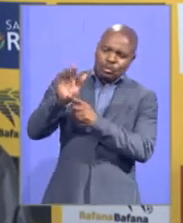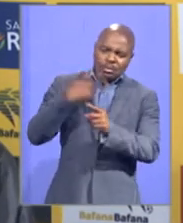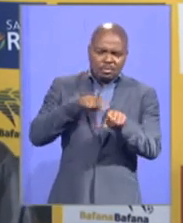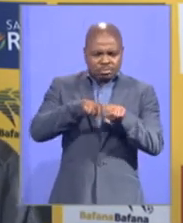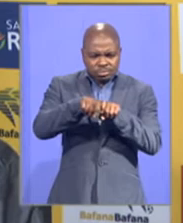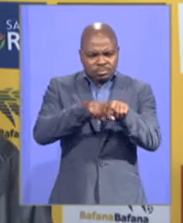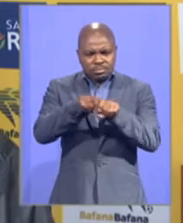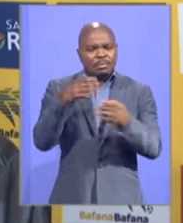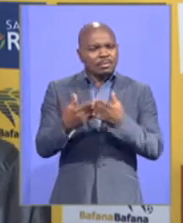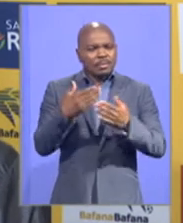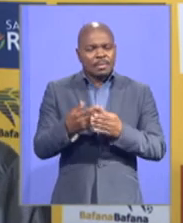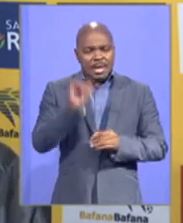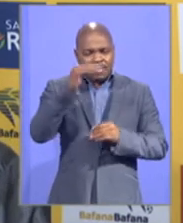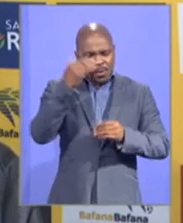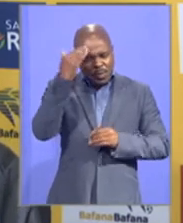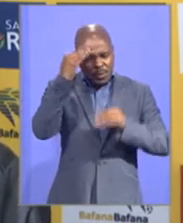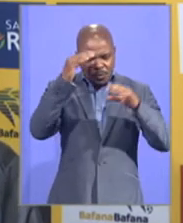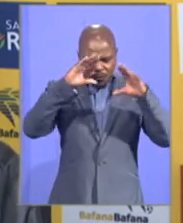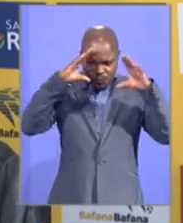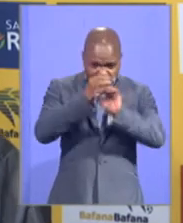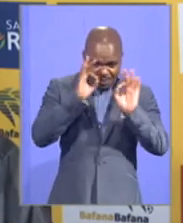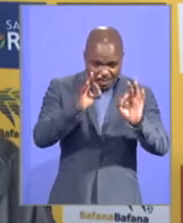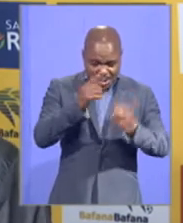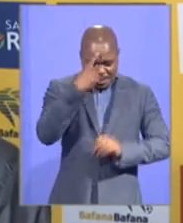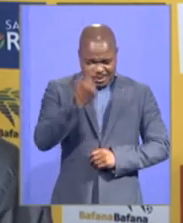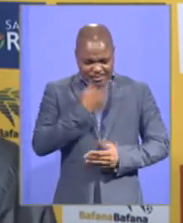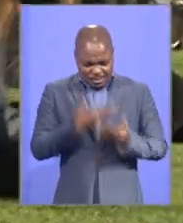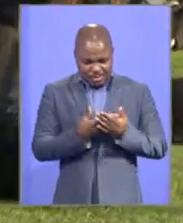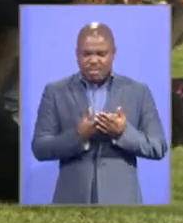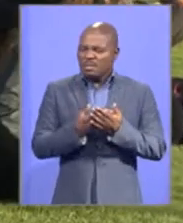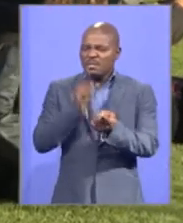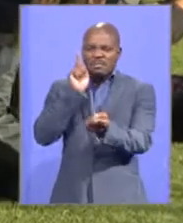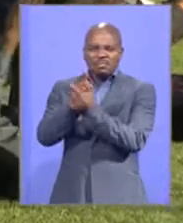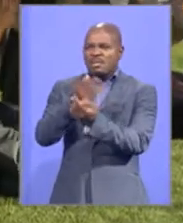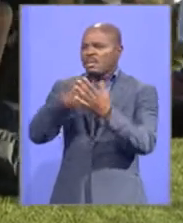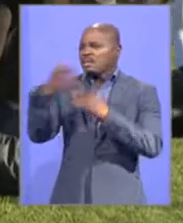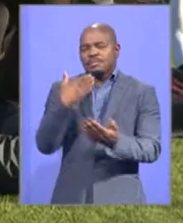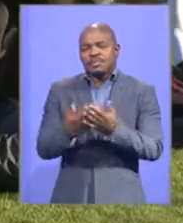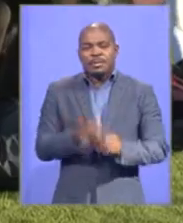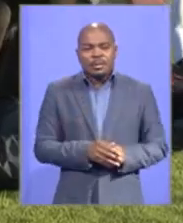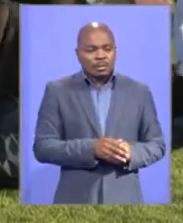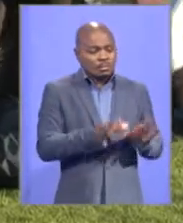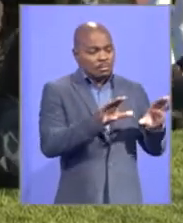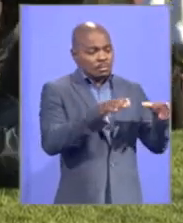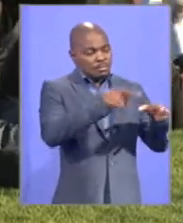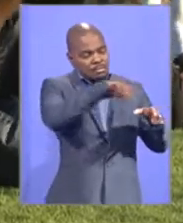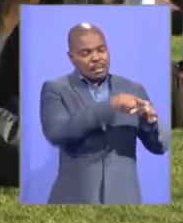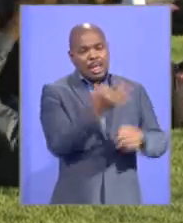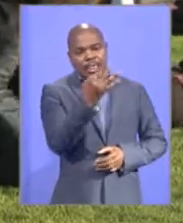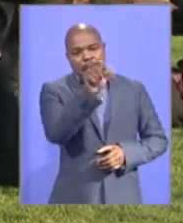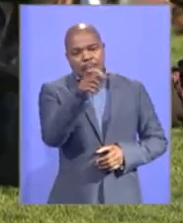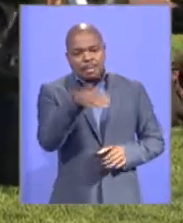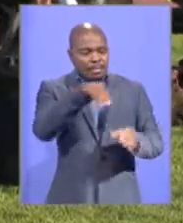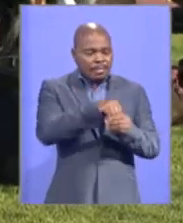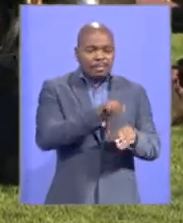compete. So if we put our mind to it and we believe in ourselves, we can compete against anyone. Dibapadi tsohle di bokane kampong ke tse tharo tse sankang